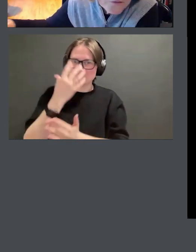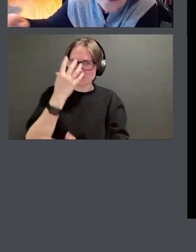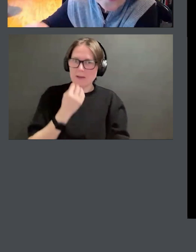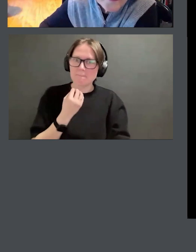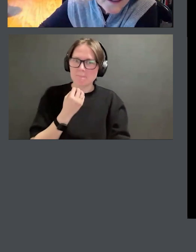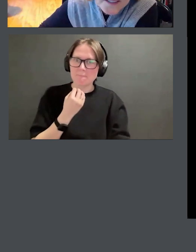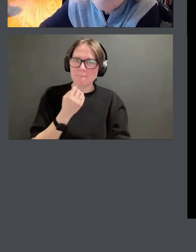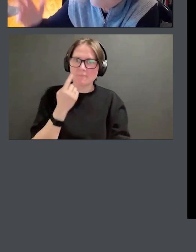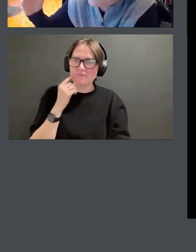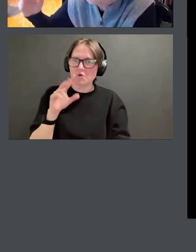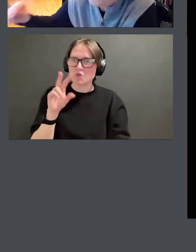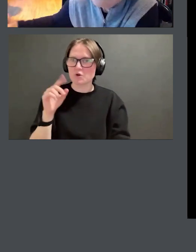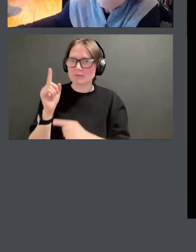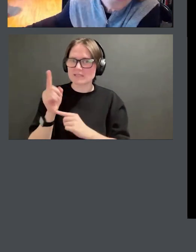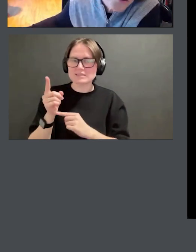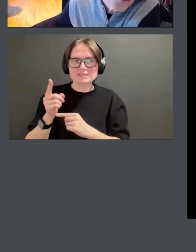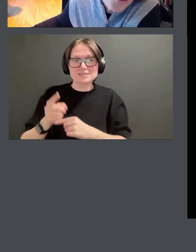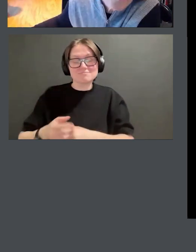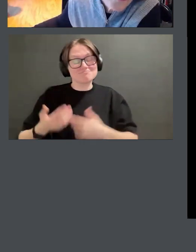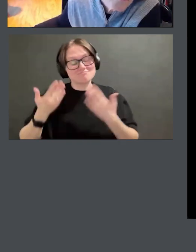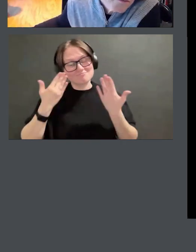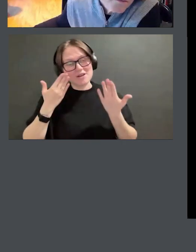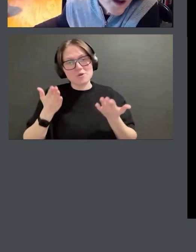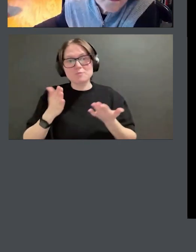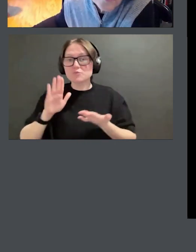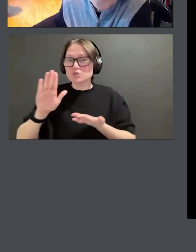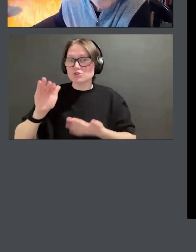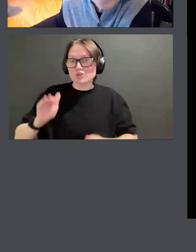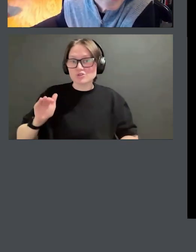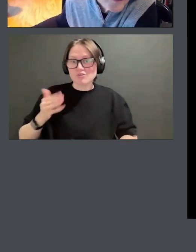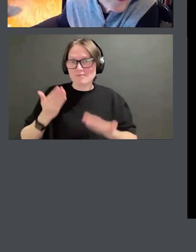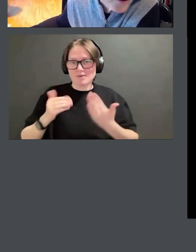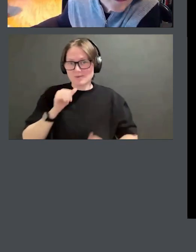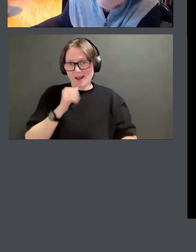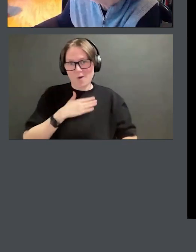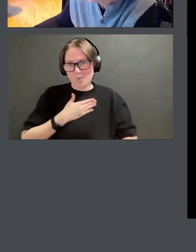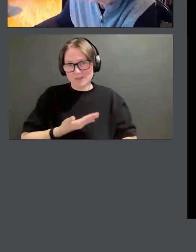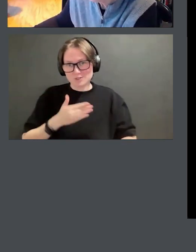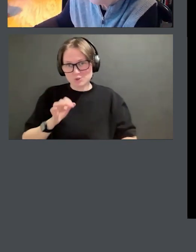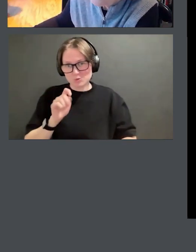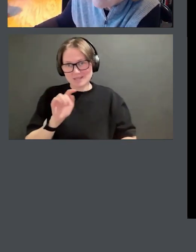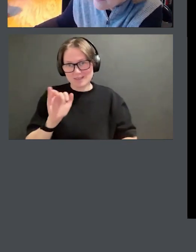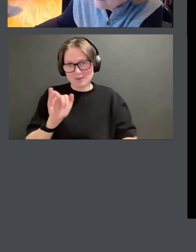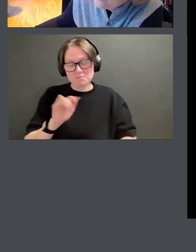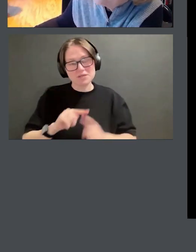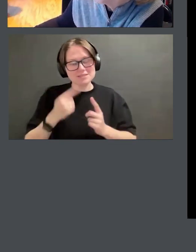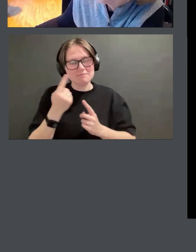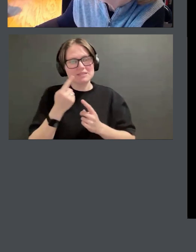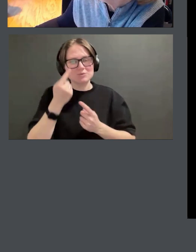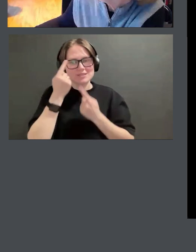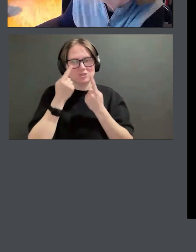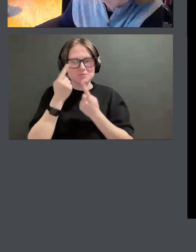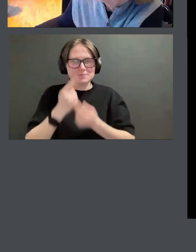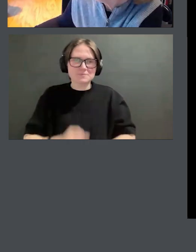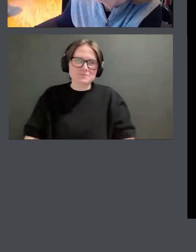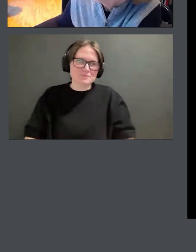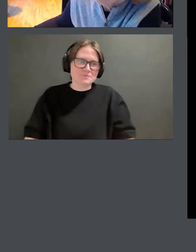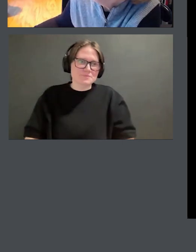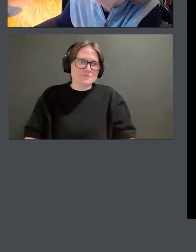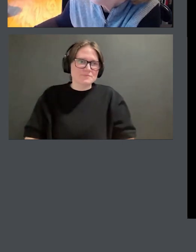for 30 minutes? I don't know. Your child might not be willing to do it either, but something to think about.